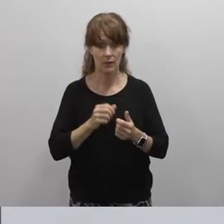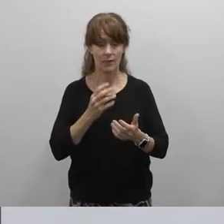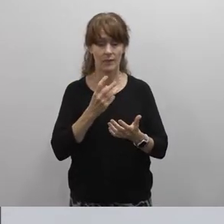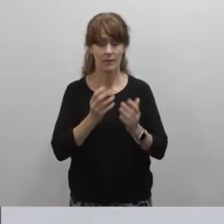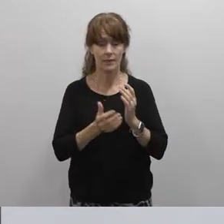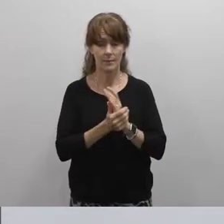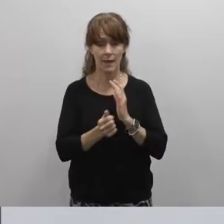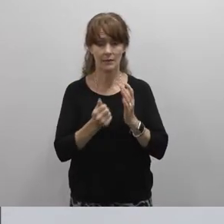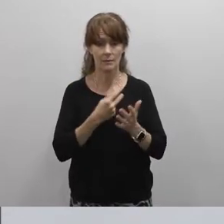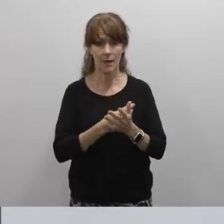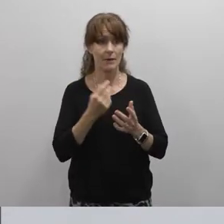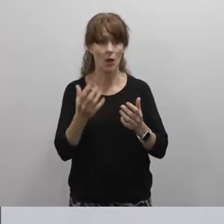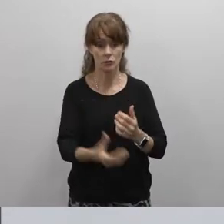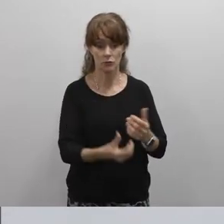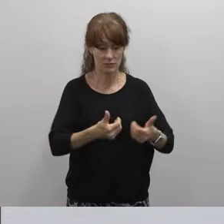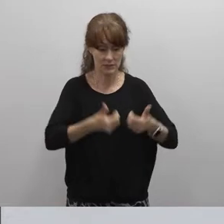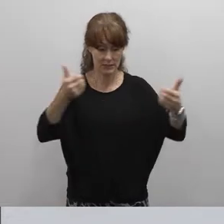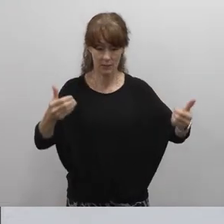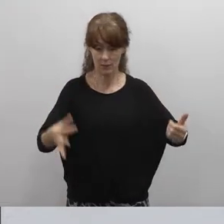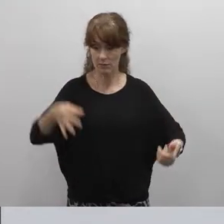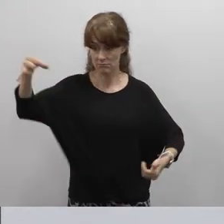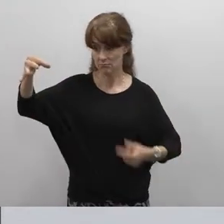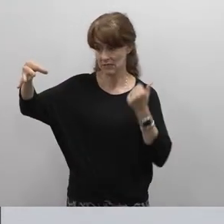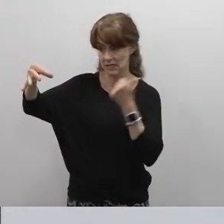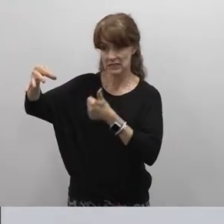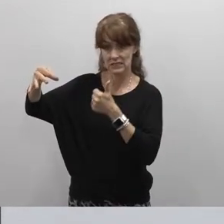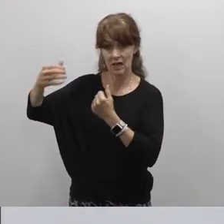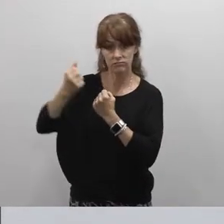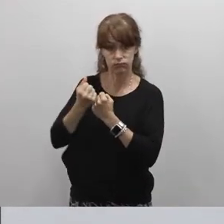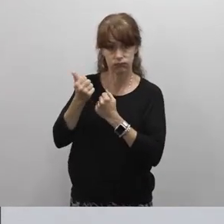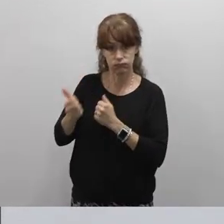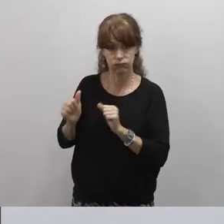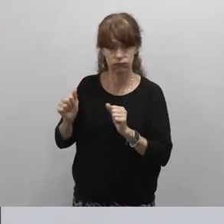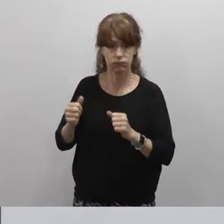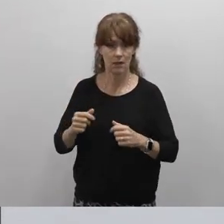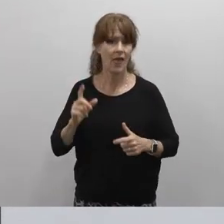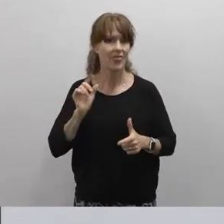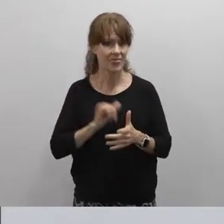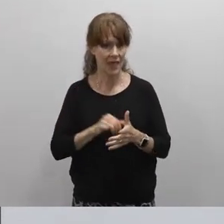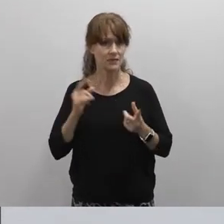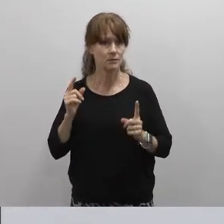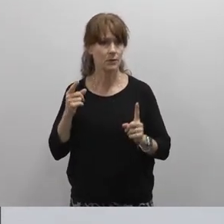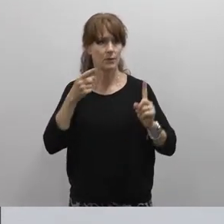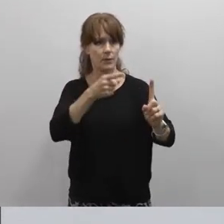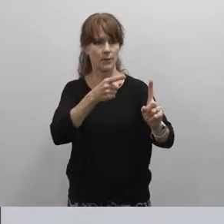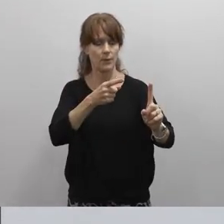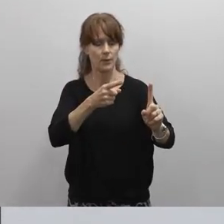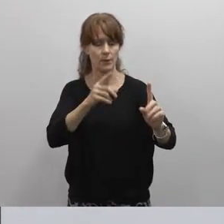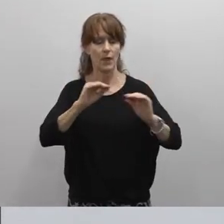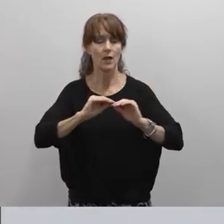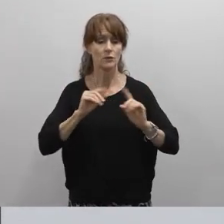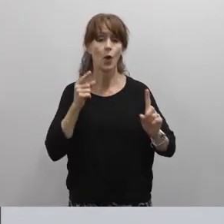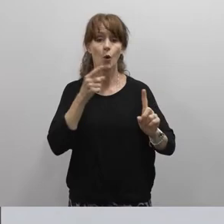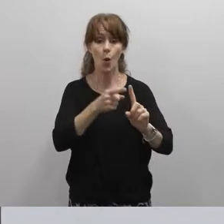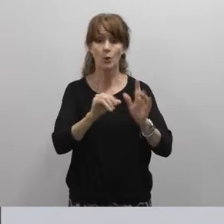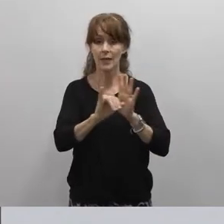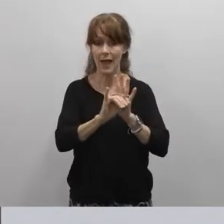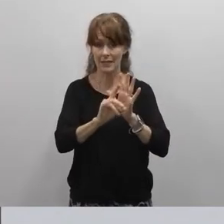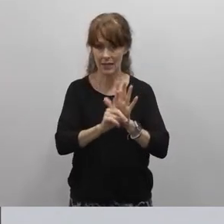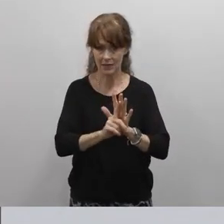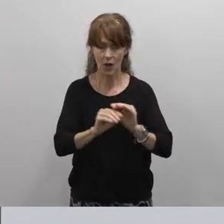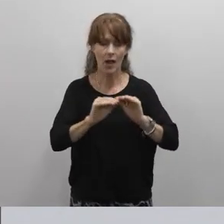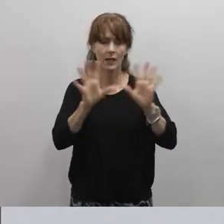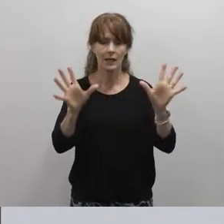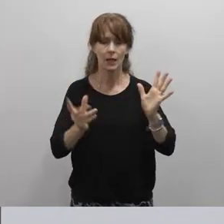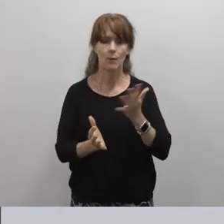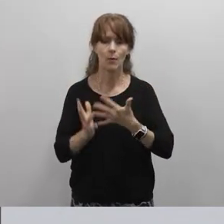standalone document on its own, I feel strongly that's what gets us there. So there's clear goals identified. There's clear